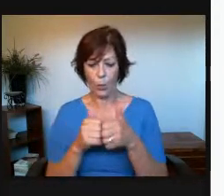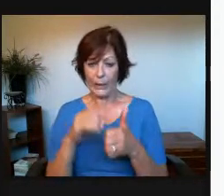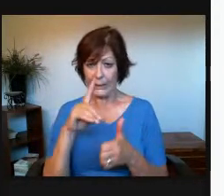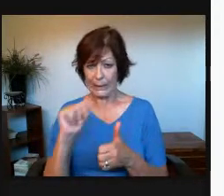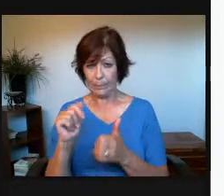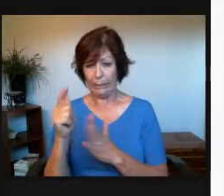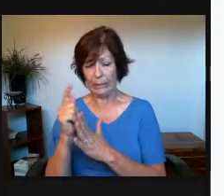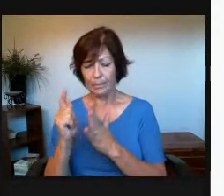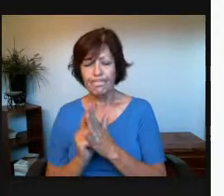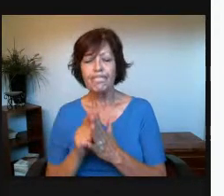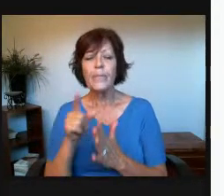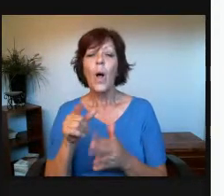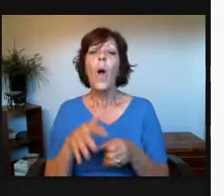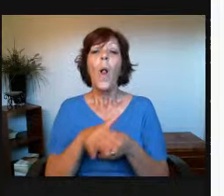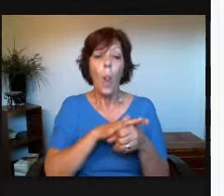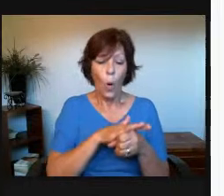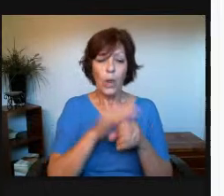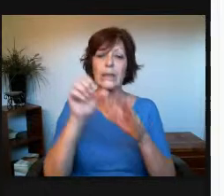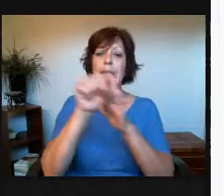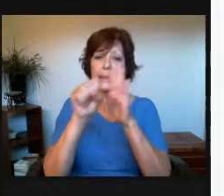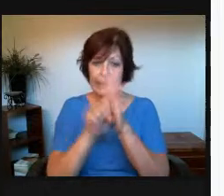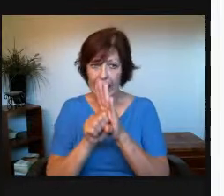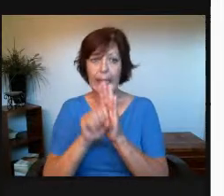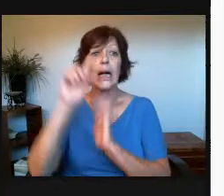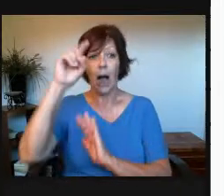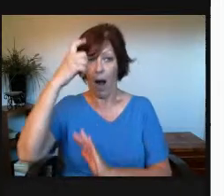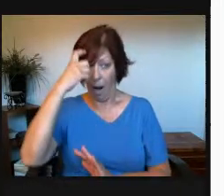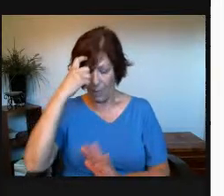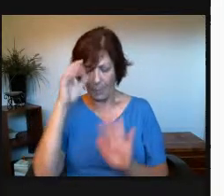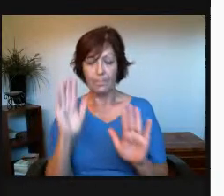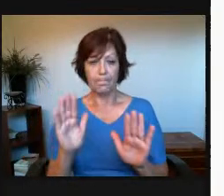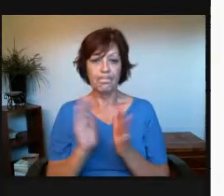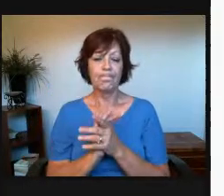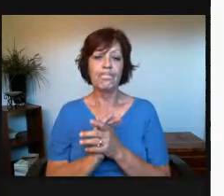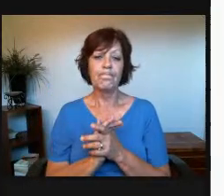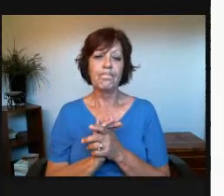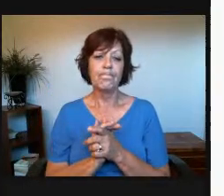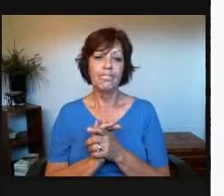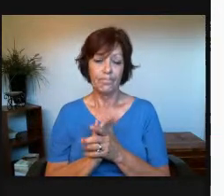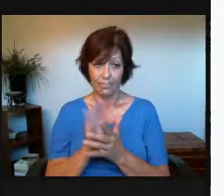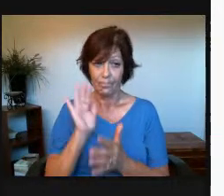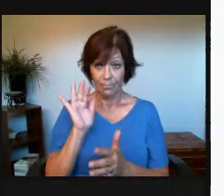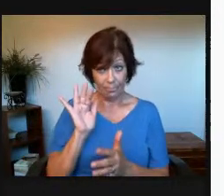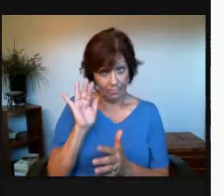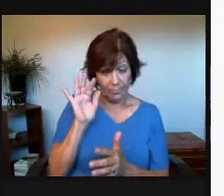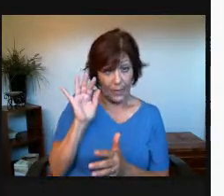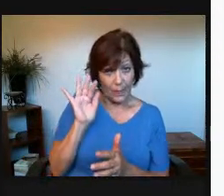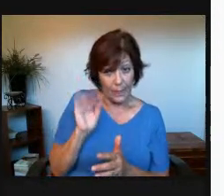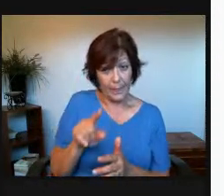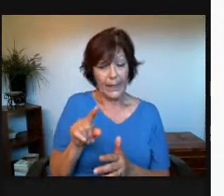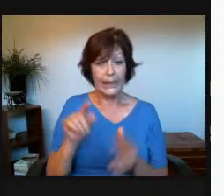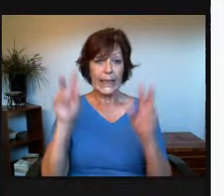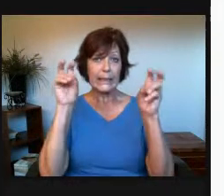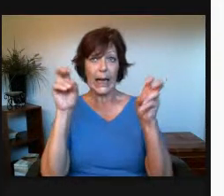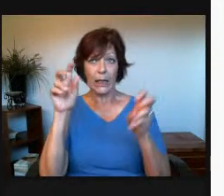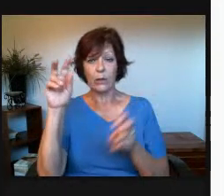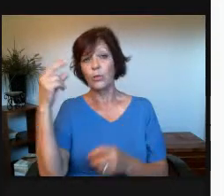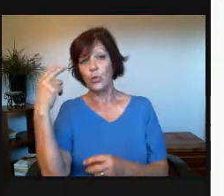local state governments. That's those are the entities that Title II